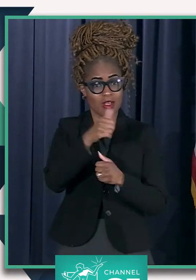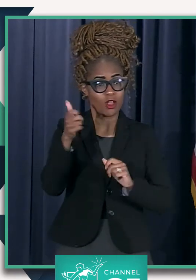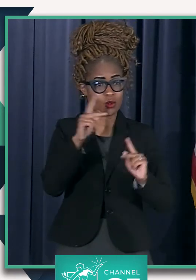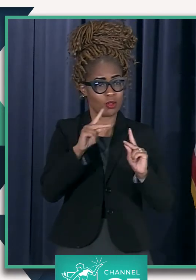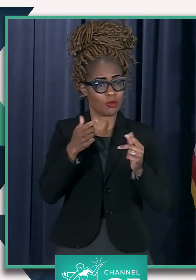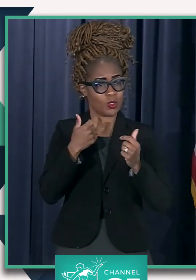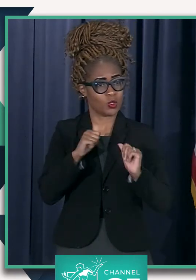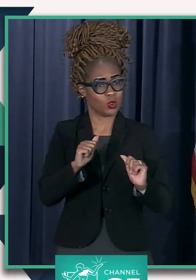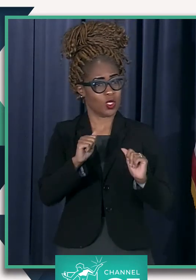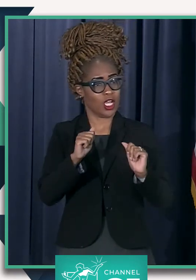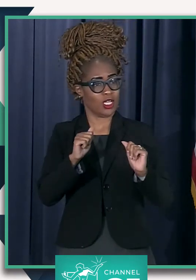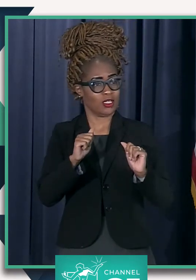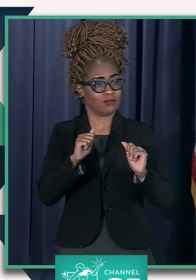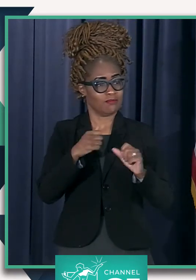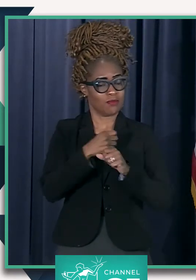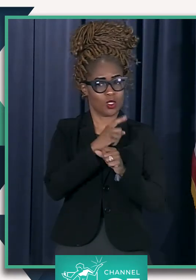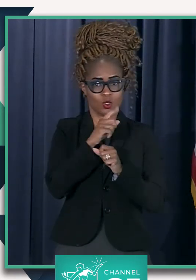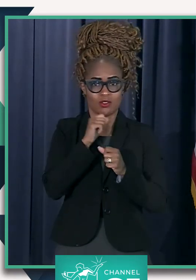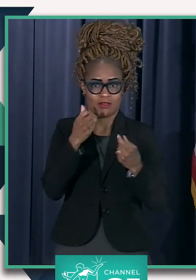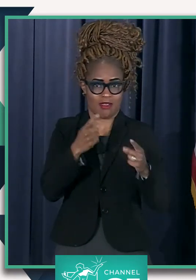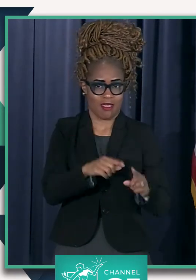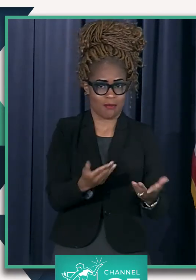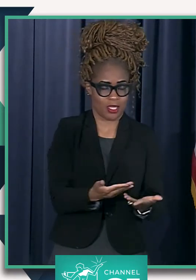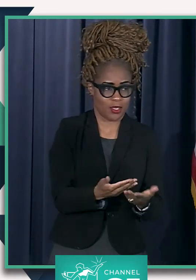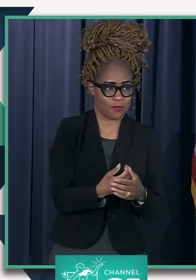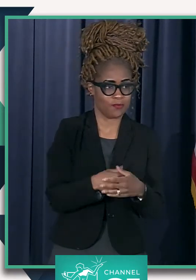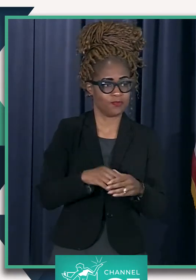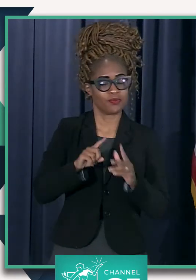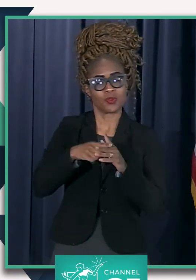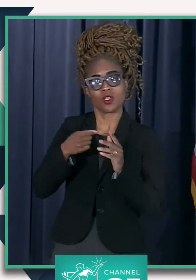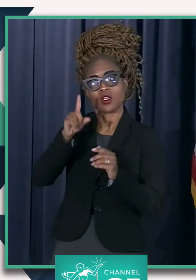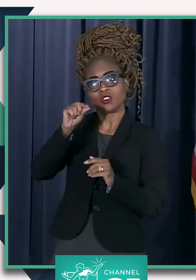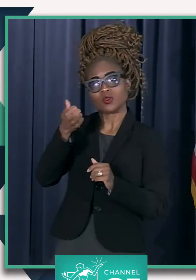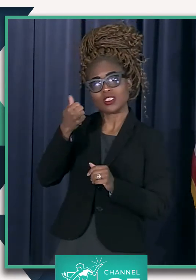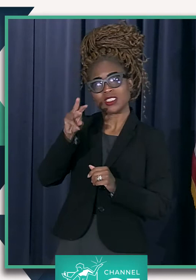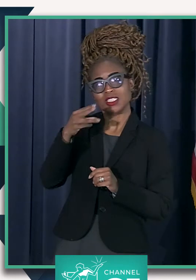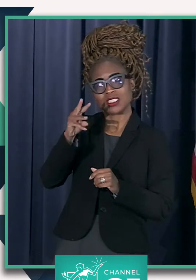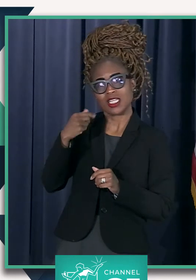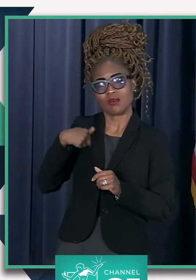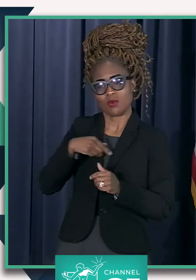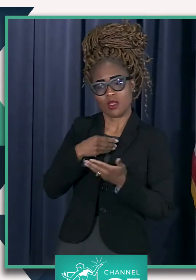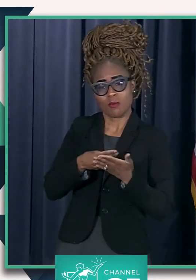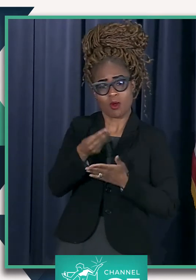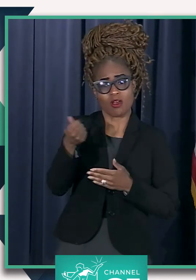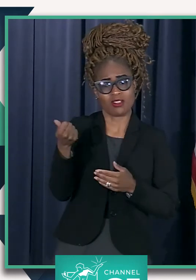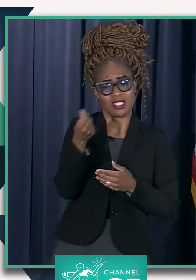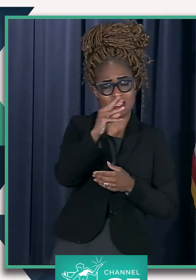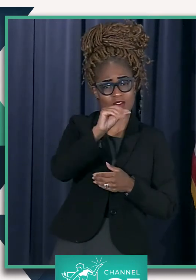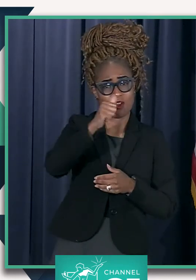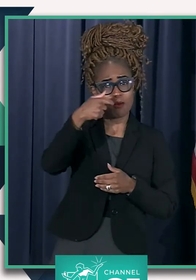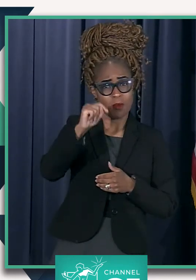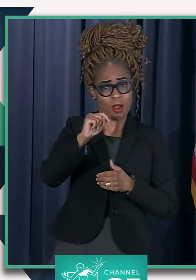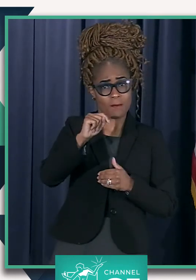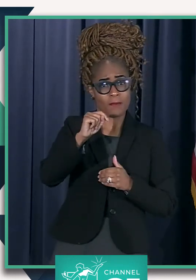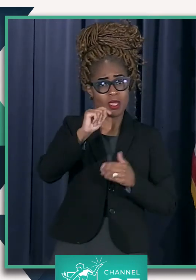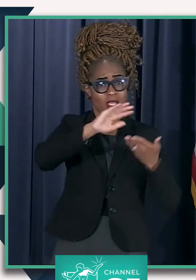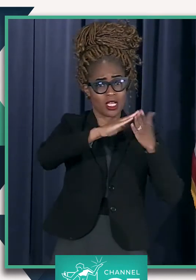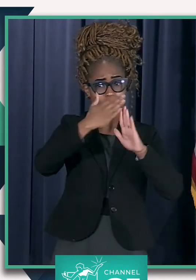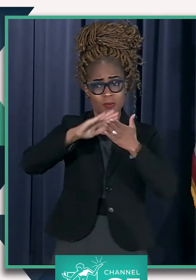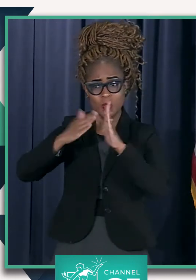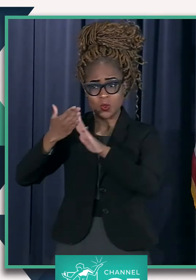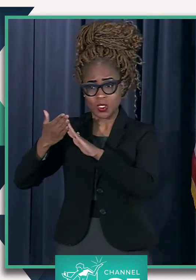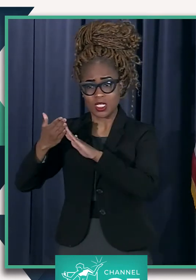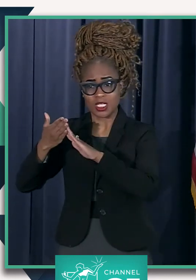much as possible. Starting in 2016, we bought several apartment communities that were under threat of